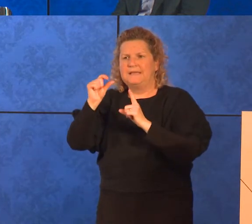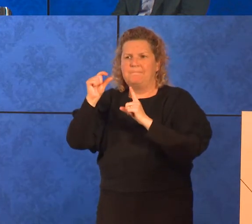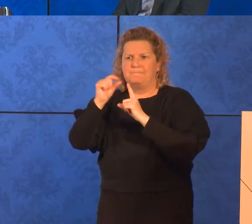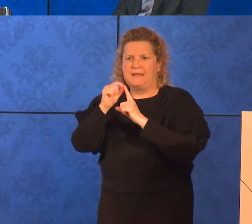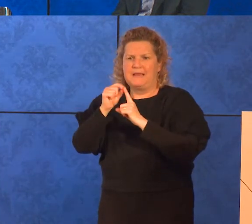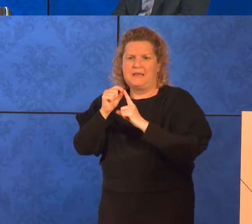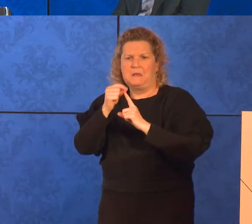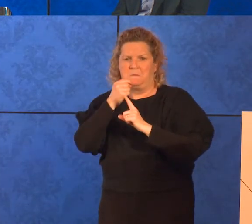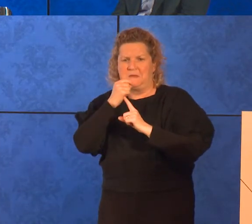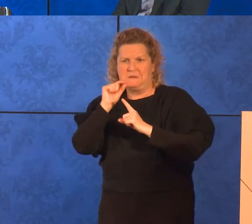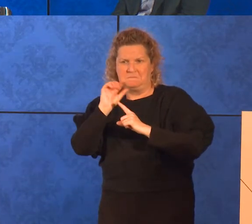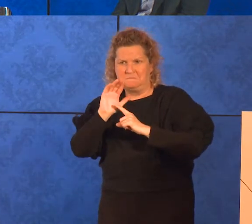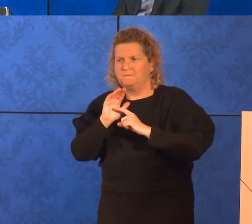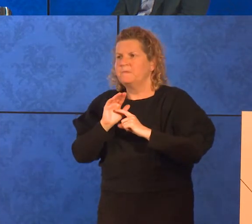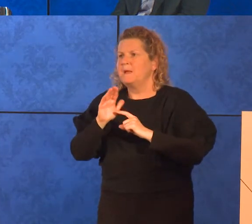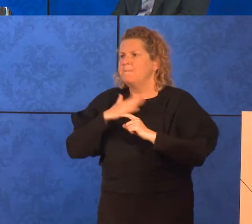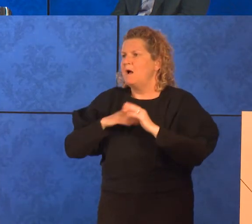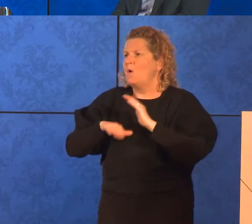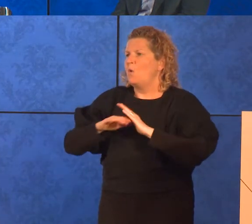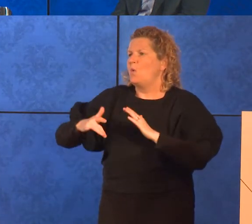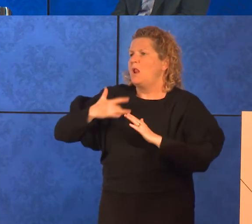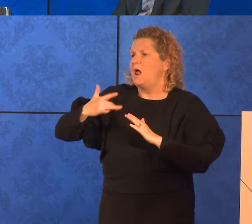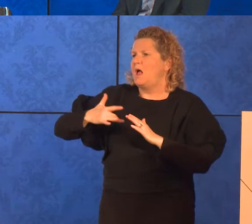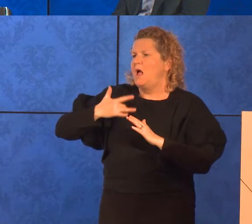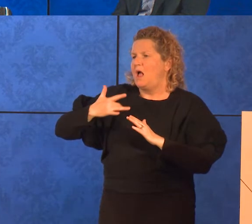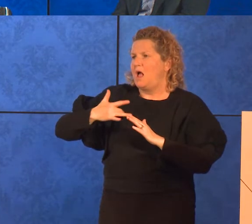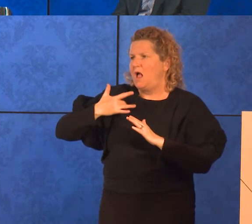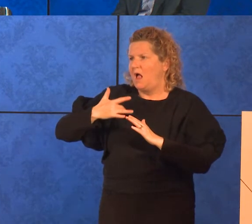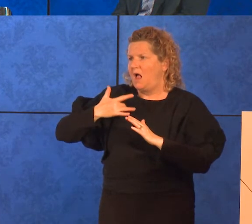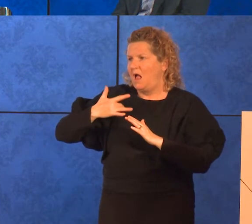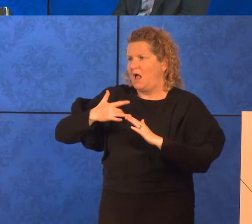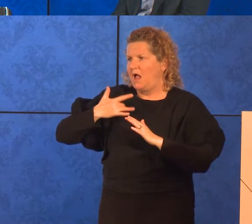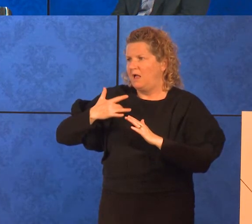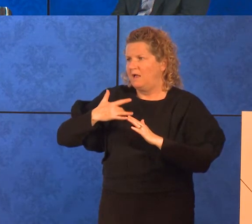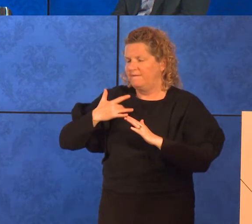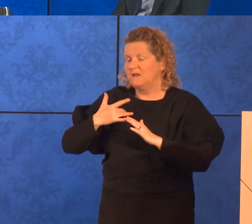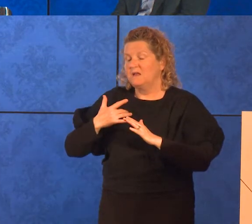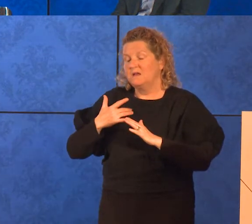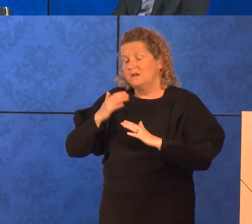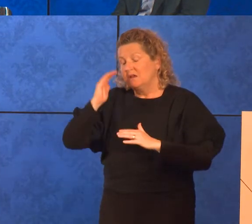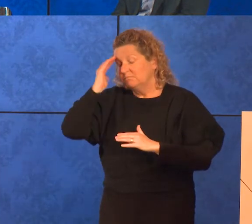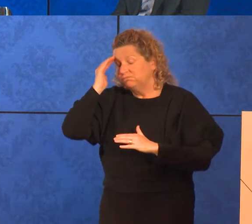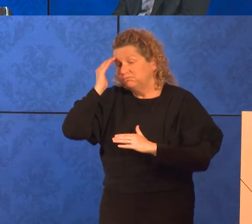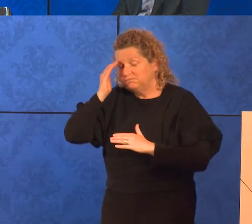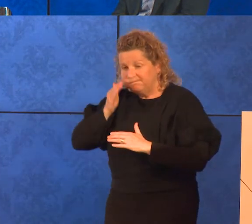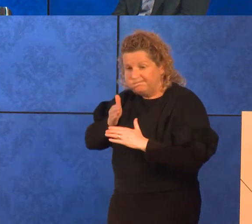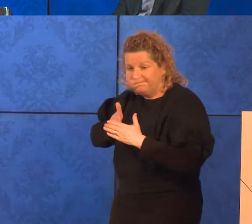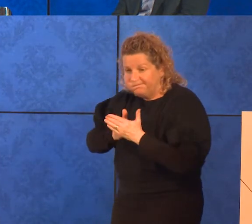have noticed that my whole life has been through scratch and crawl through your way through mud to get what you